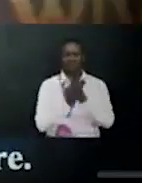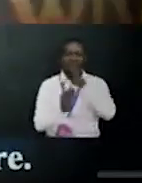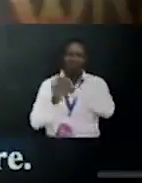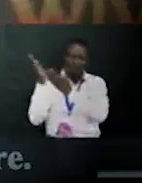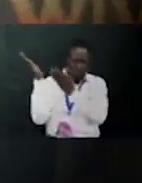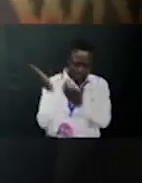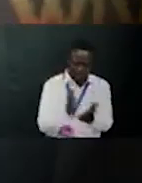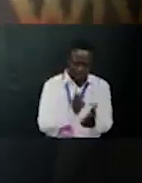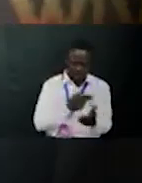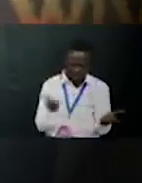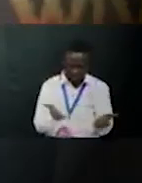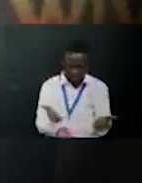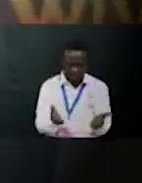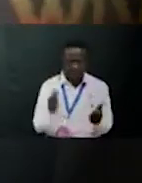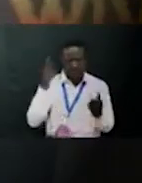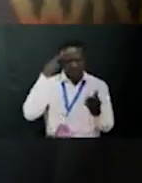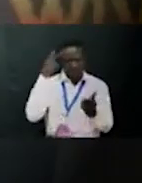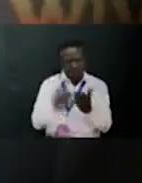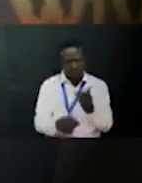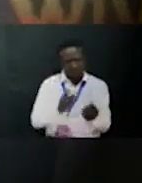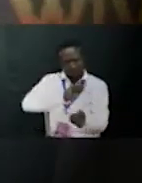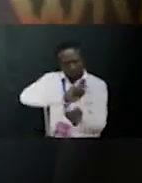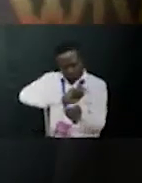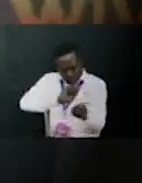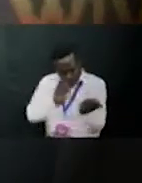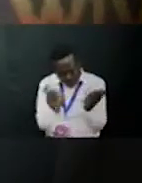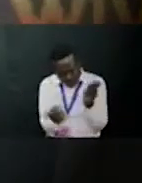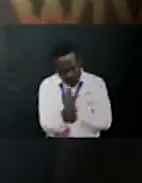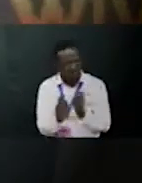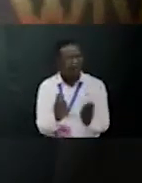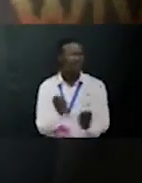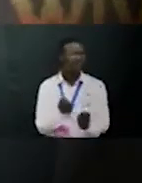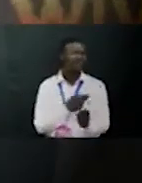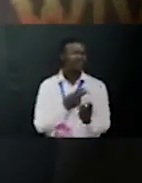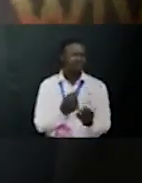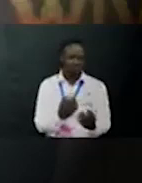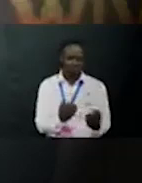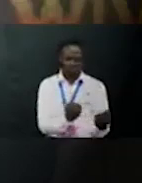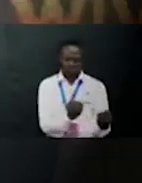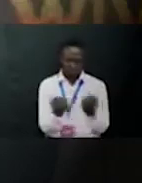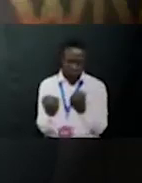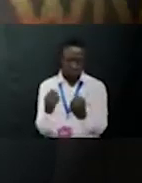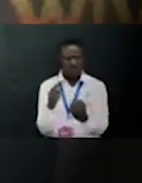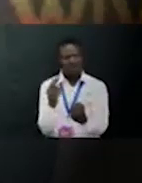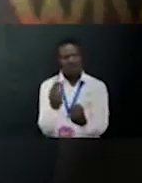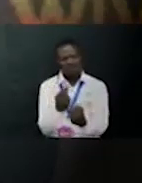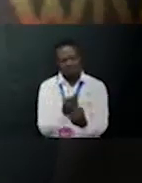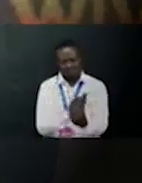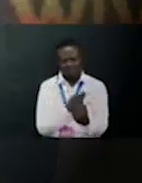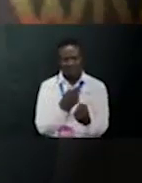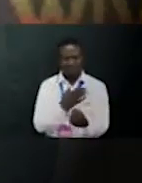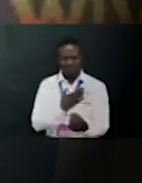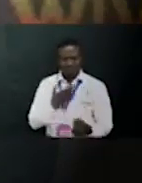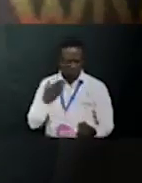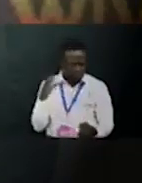us here to reposition us, to strengthen us, to